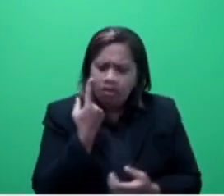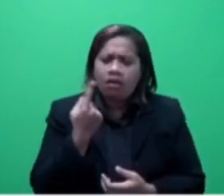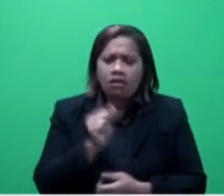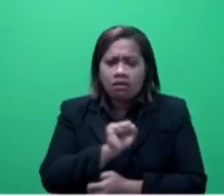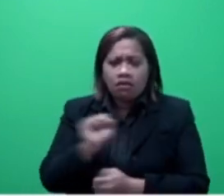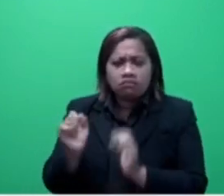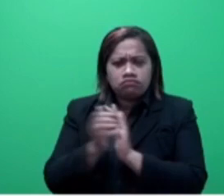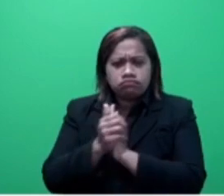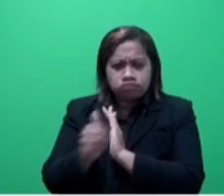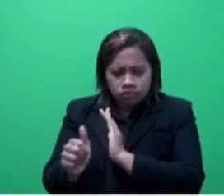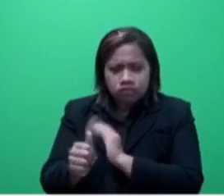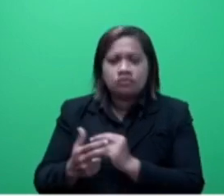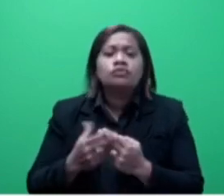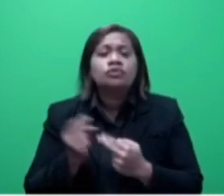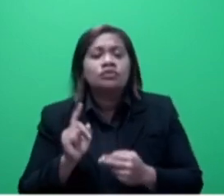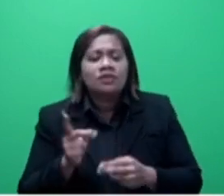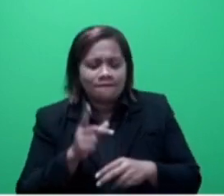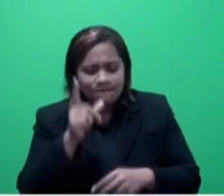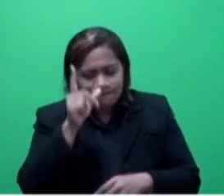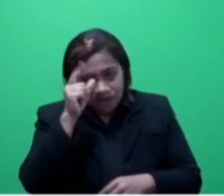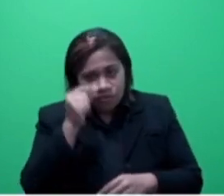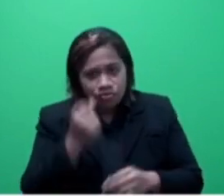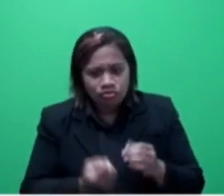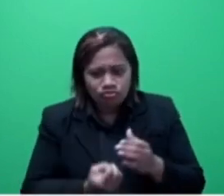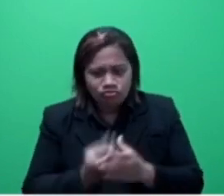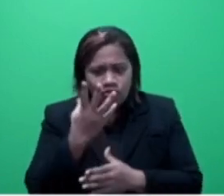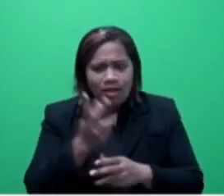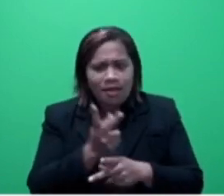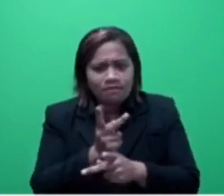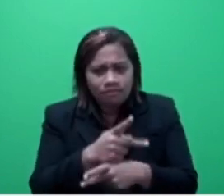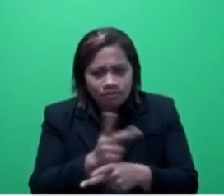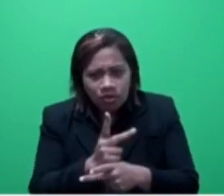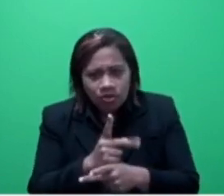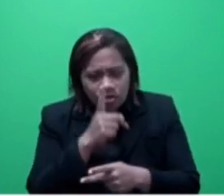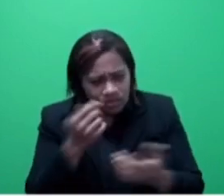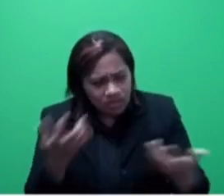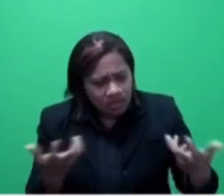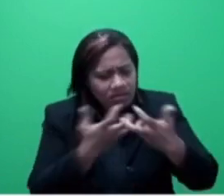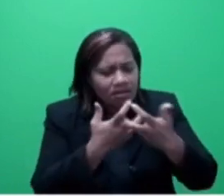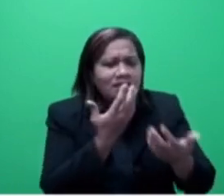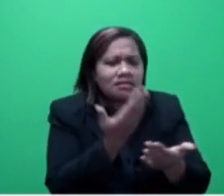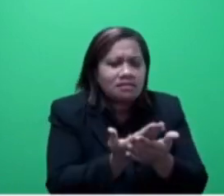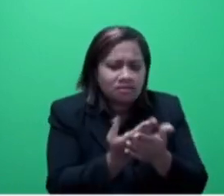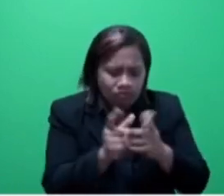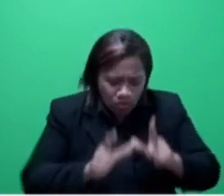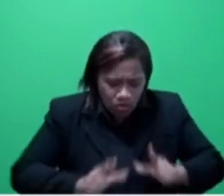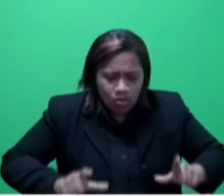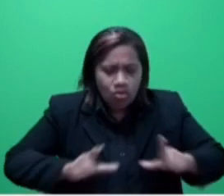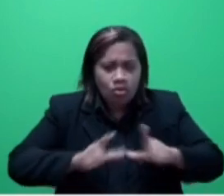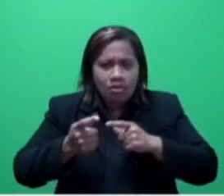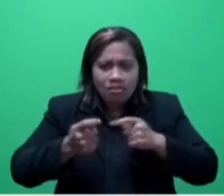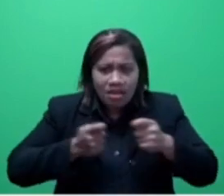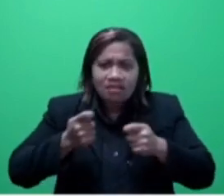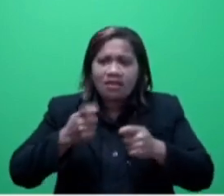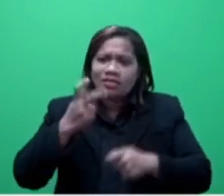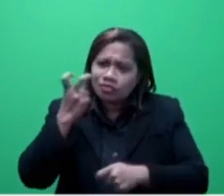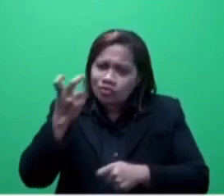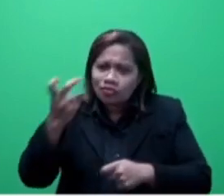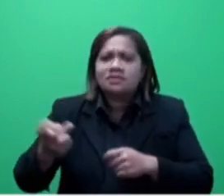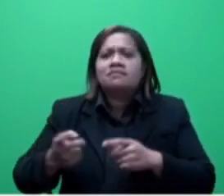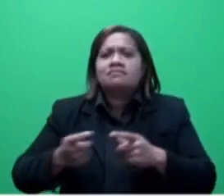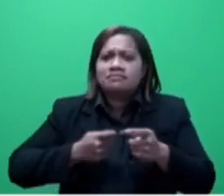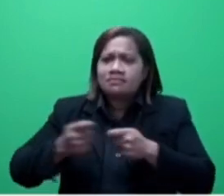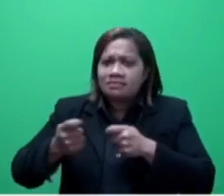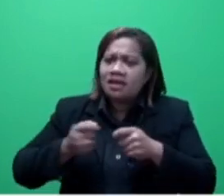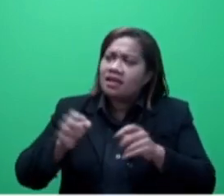to Fijian grown and Fijian products to meet the demands of our local markets and also the tourism market and export markets. Mr.